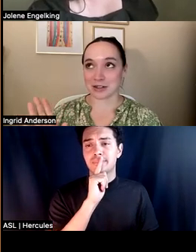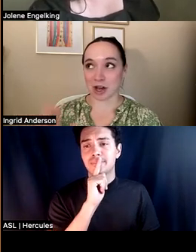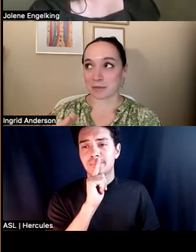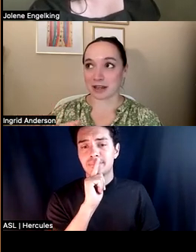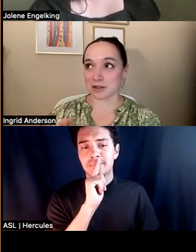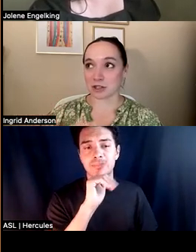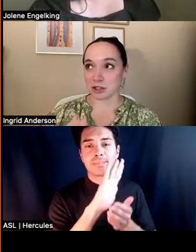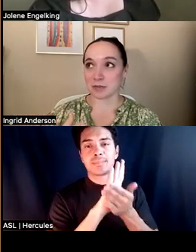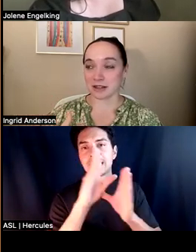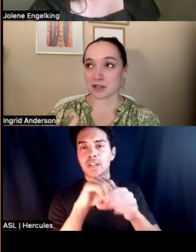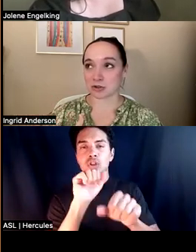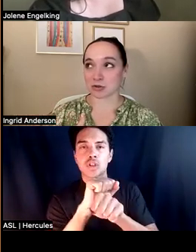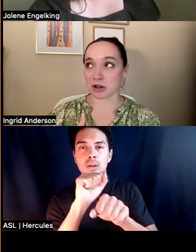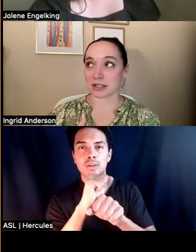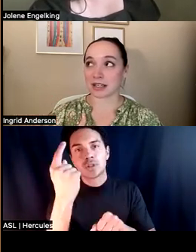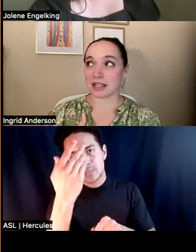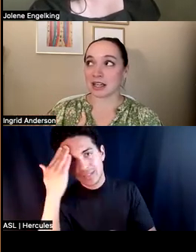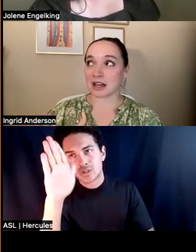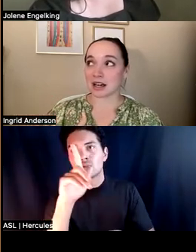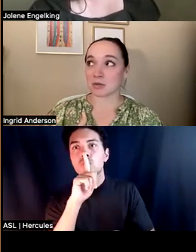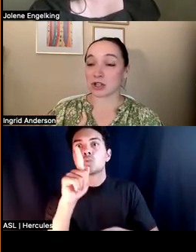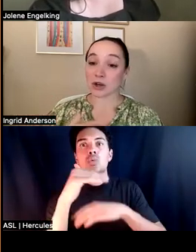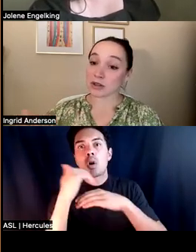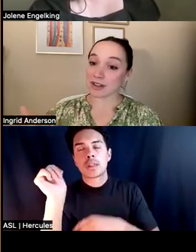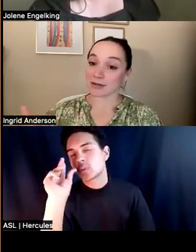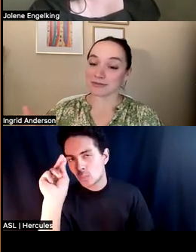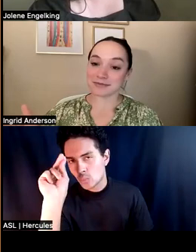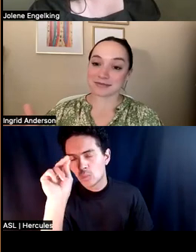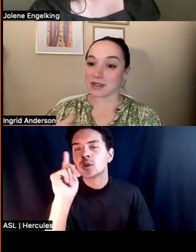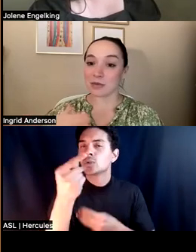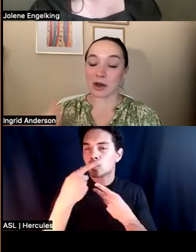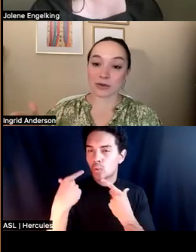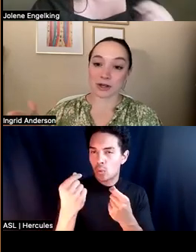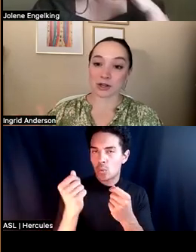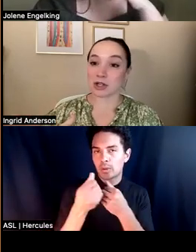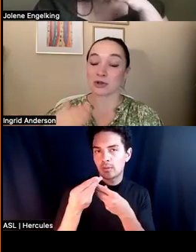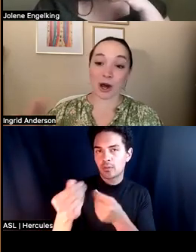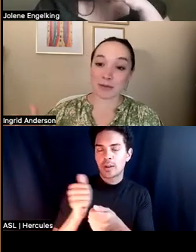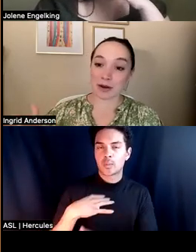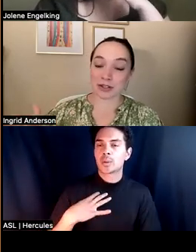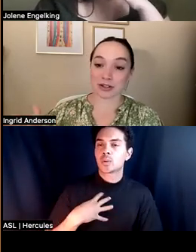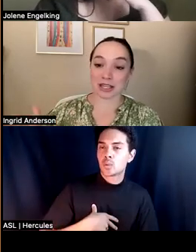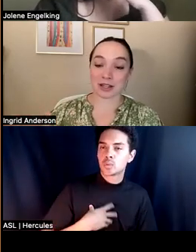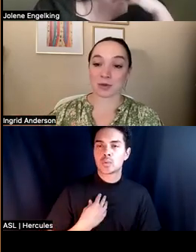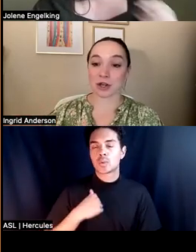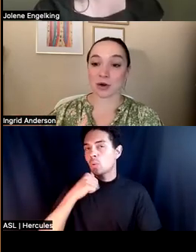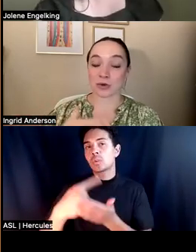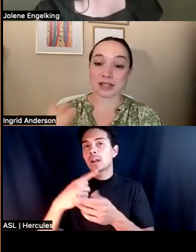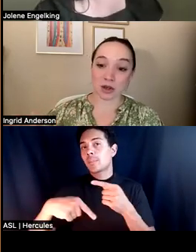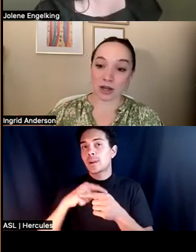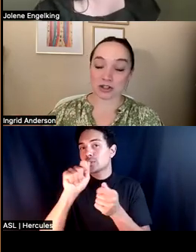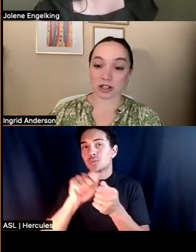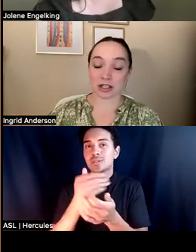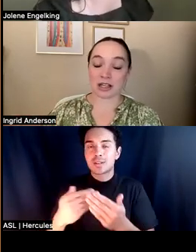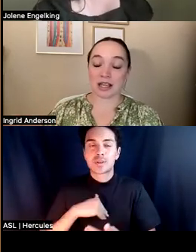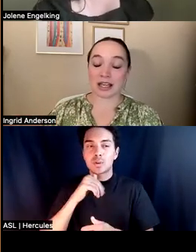be in a job just because it's your true calling. We just go with the flow and we code switch, and we don't talk about certain things. We don't raise